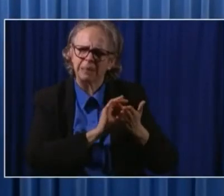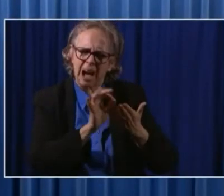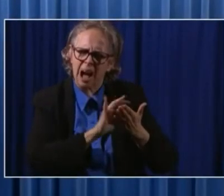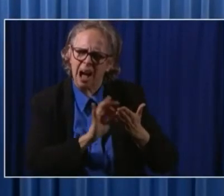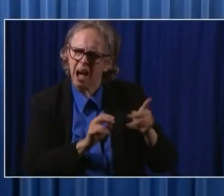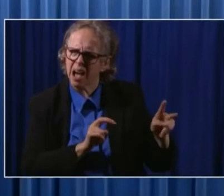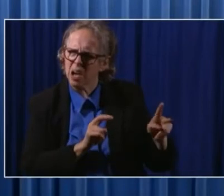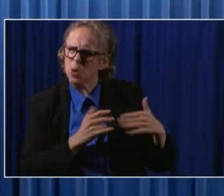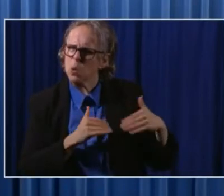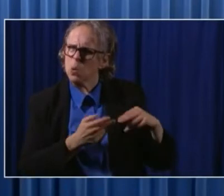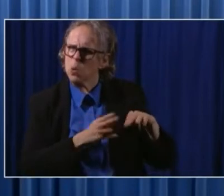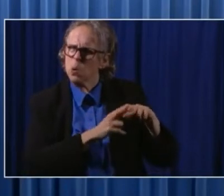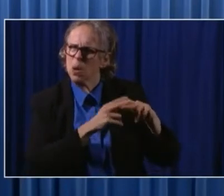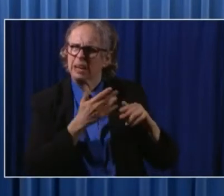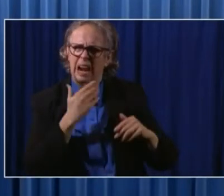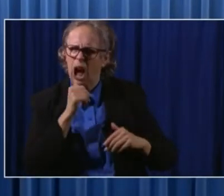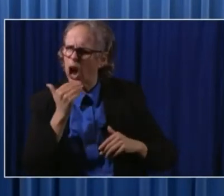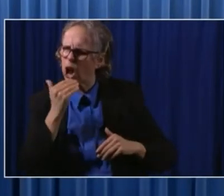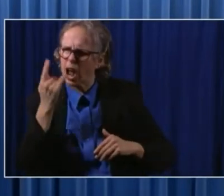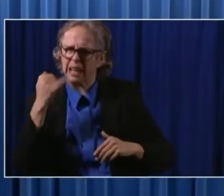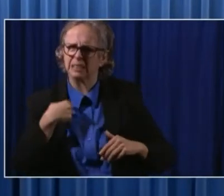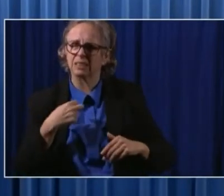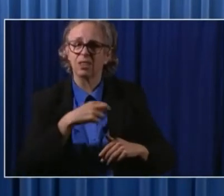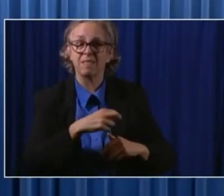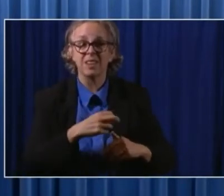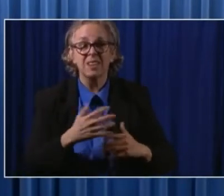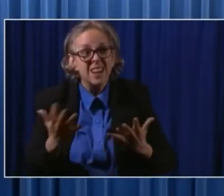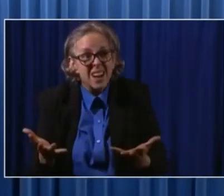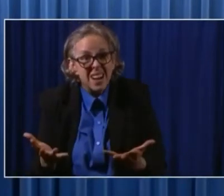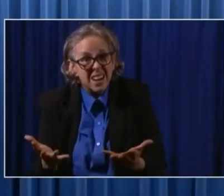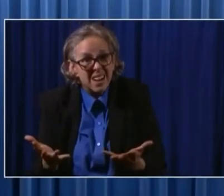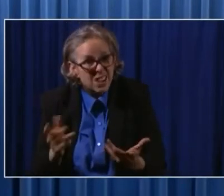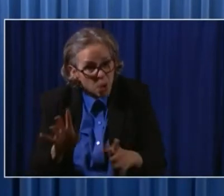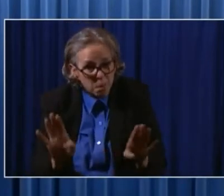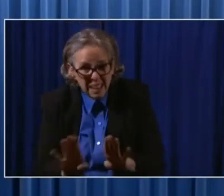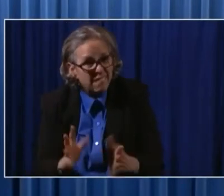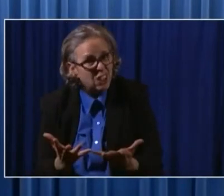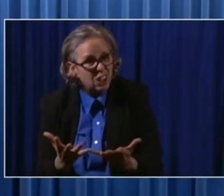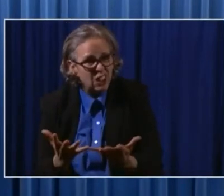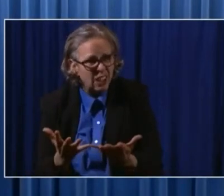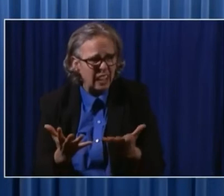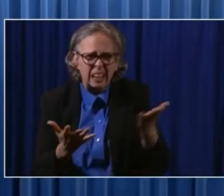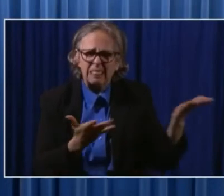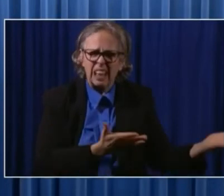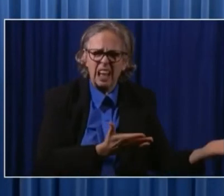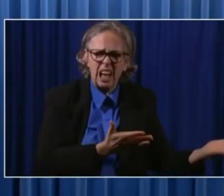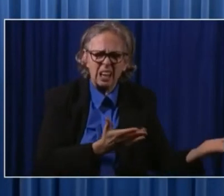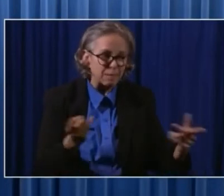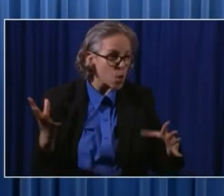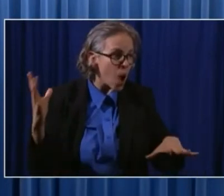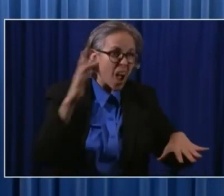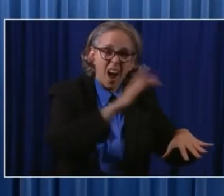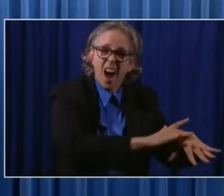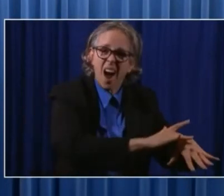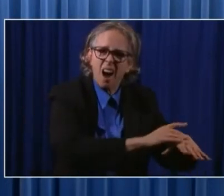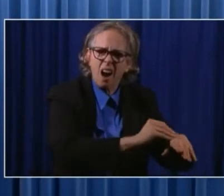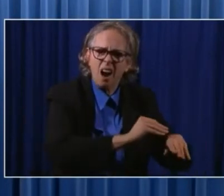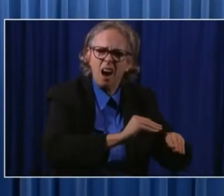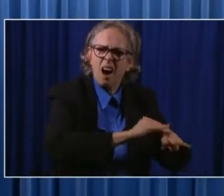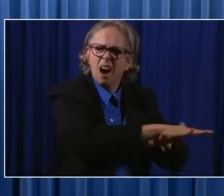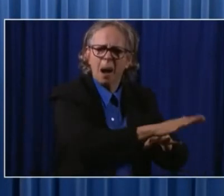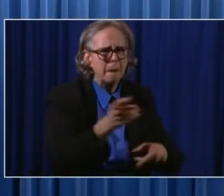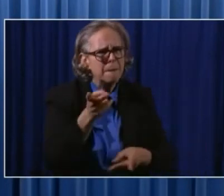to state the obvious, is what they do in those states. If someone is very, very careful, if they are able to go to